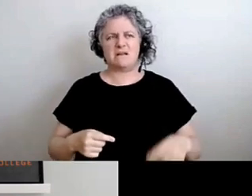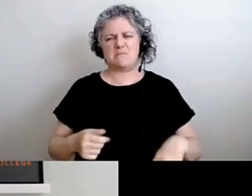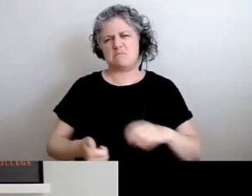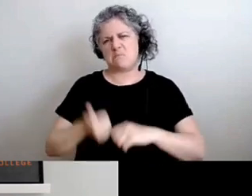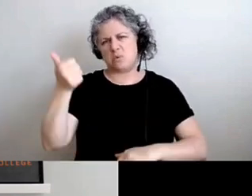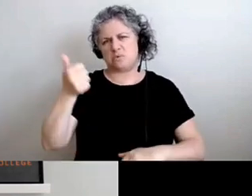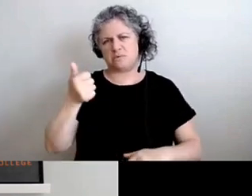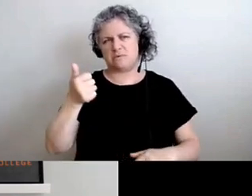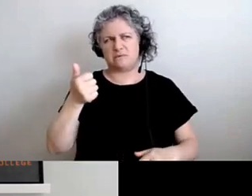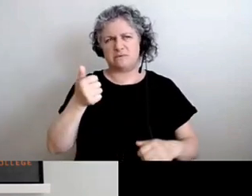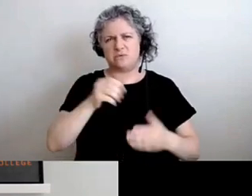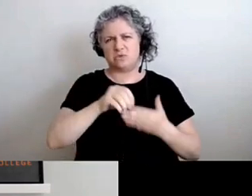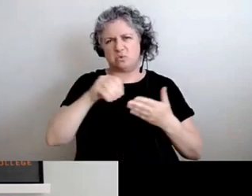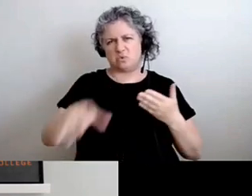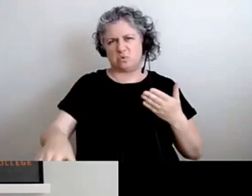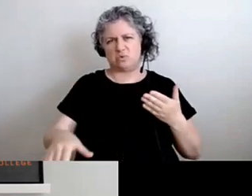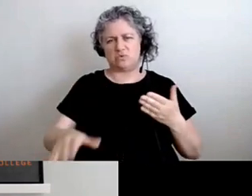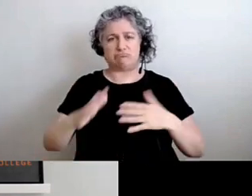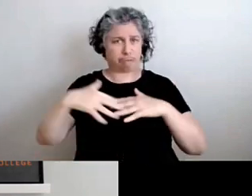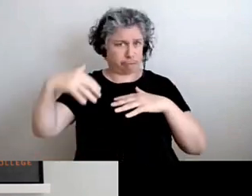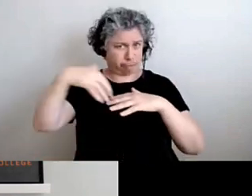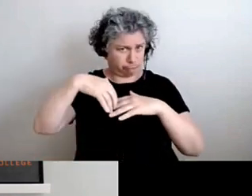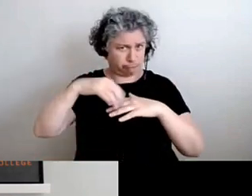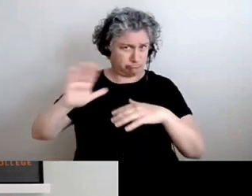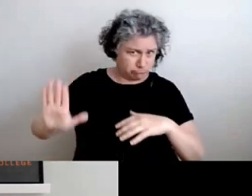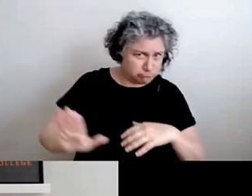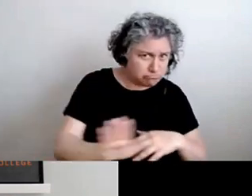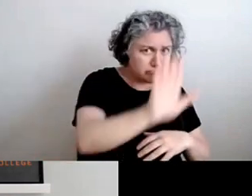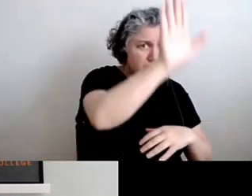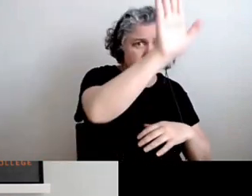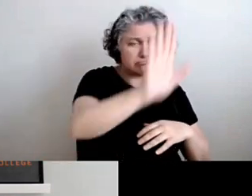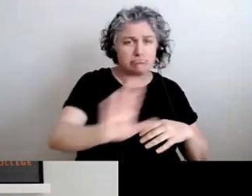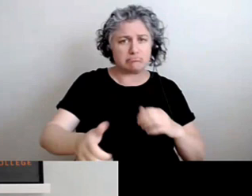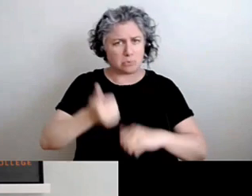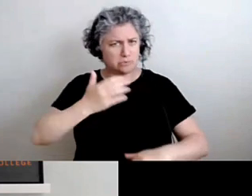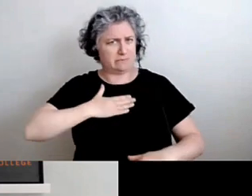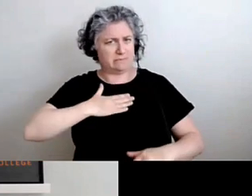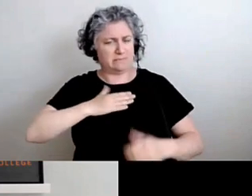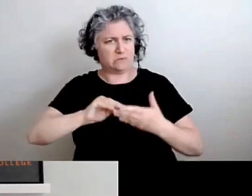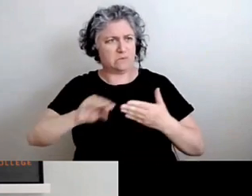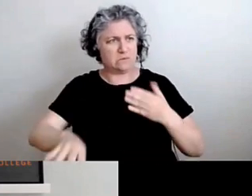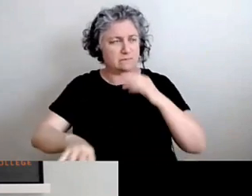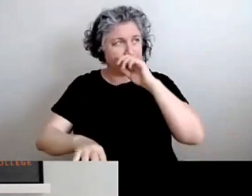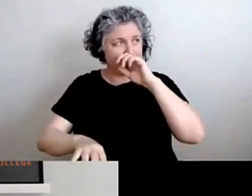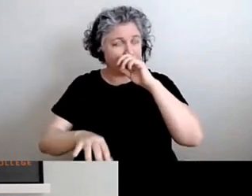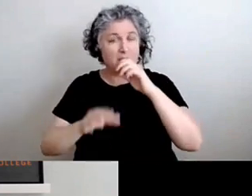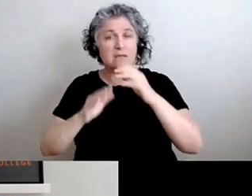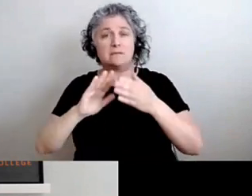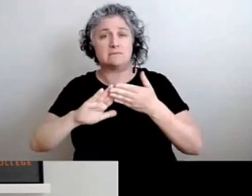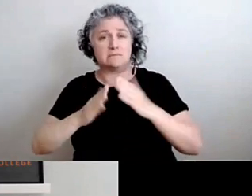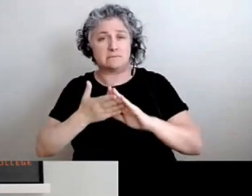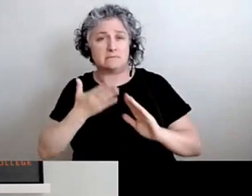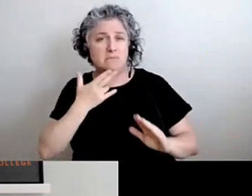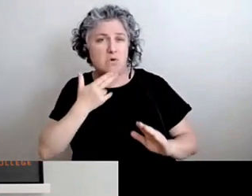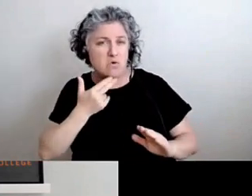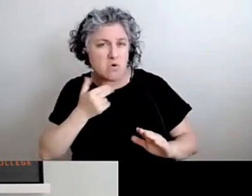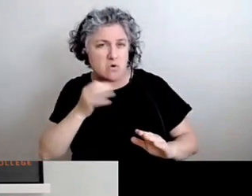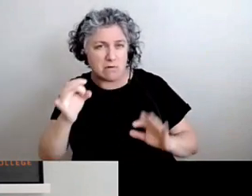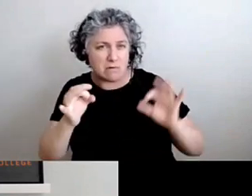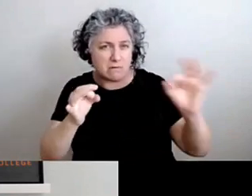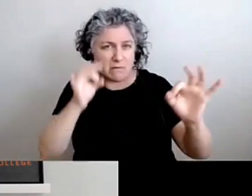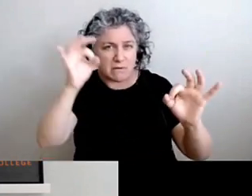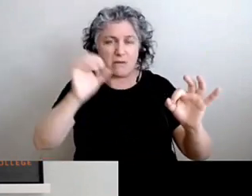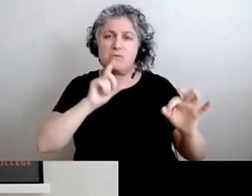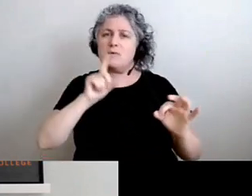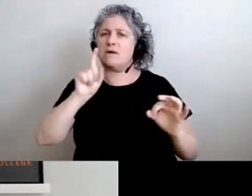99.9% of my students are Indigenous and small communities. So I really, really have to